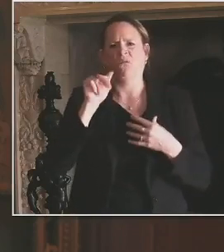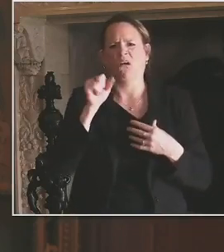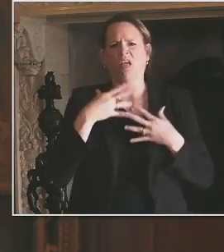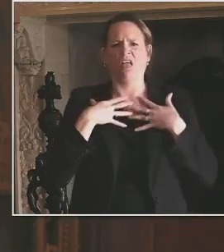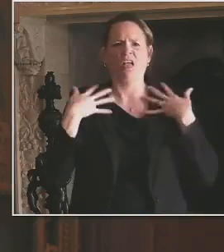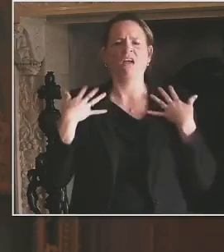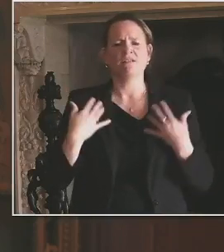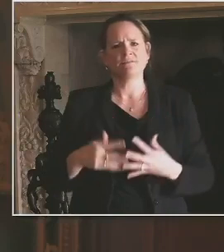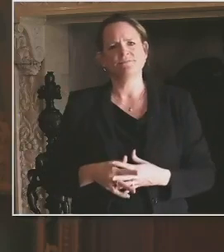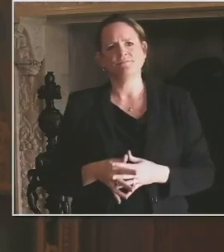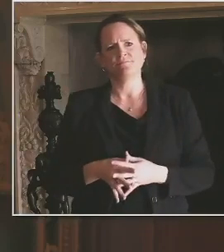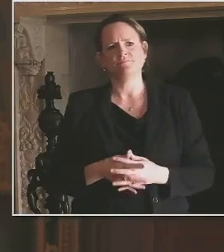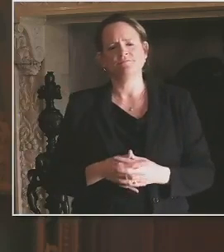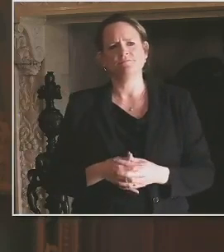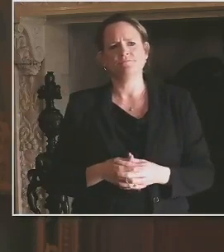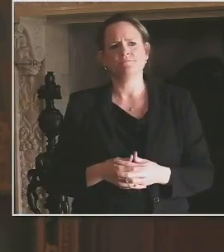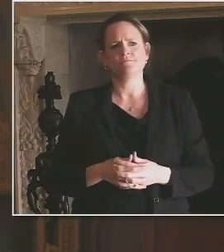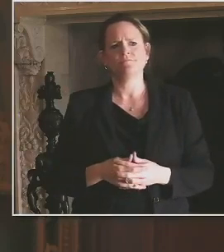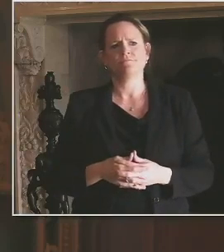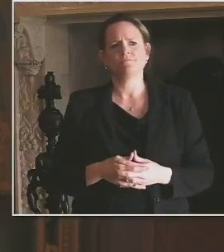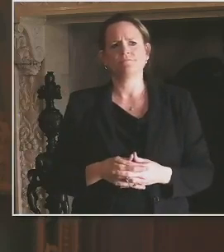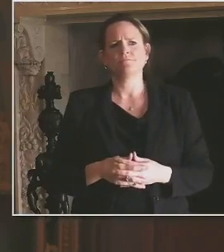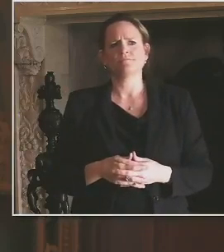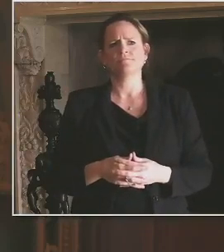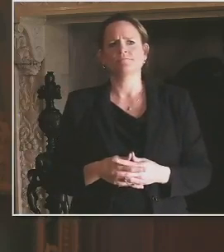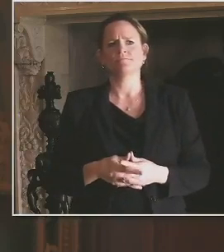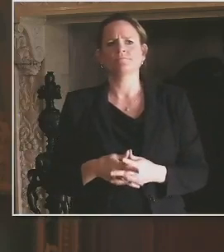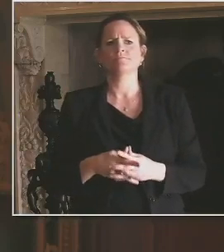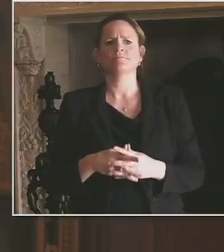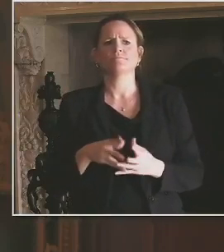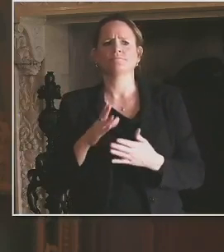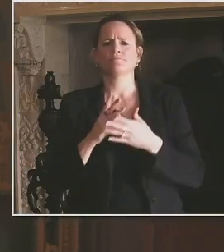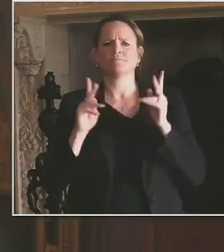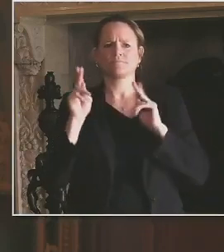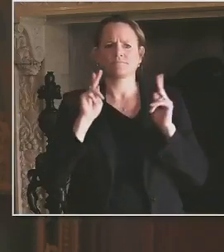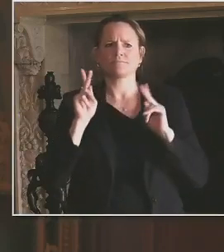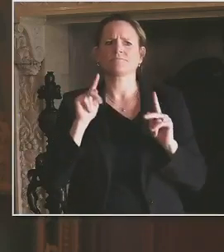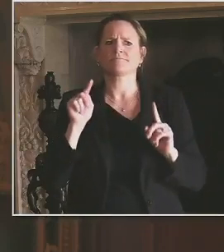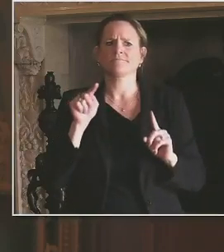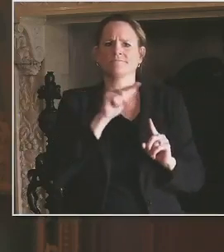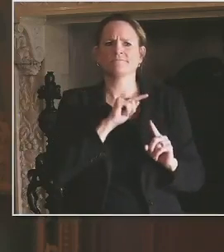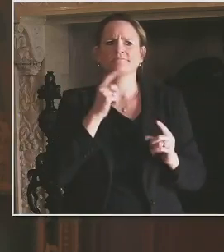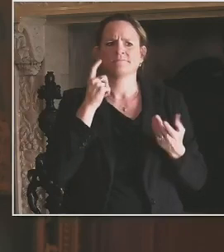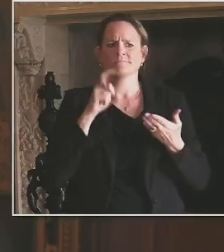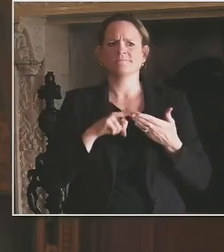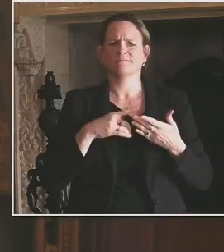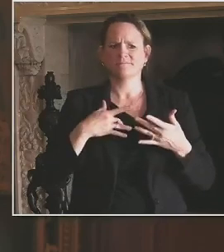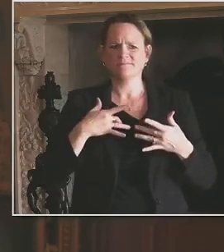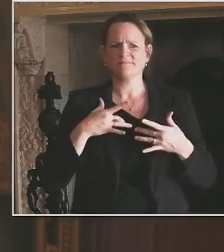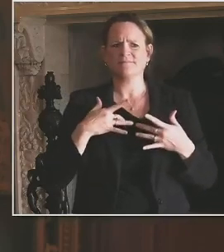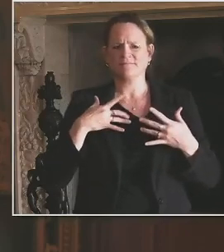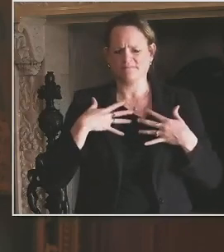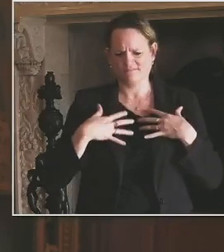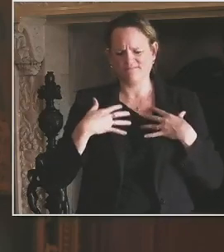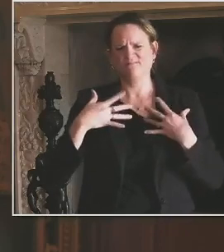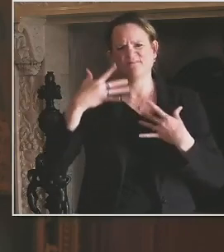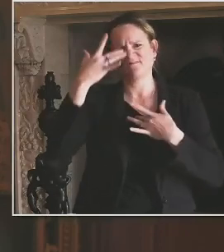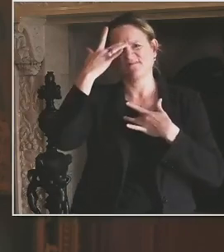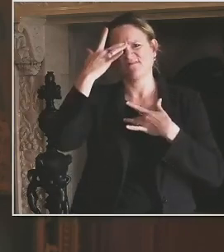don't fully recover or who have some lingering disability from this is gonna probably take some time to understand, but it's definitely a